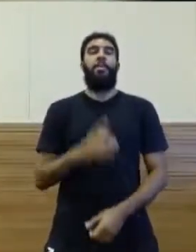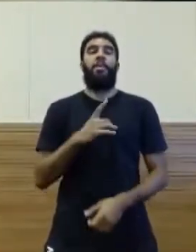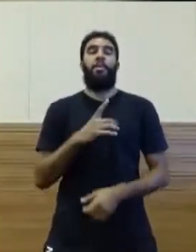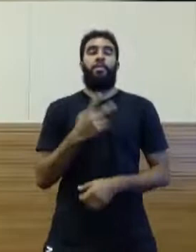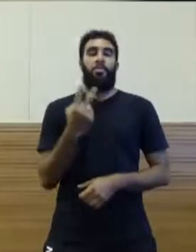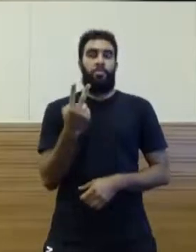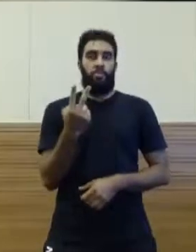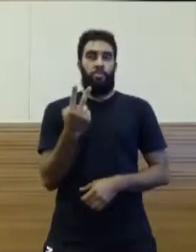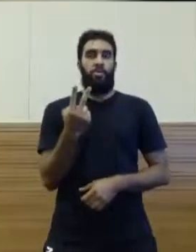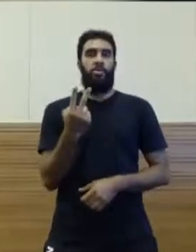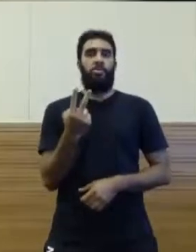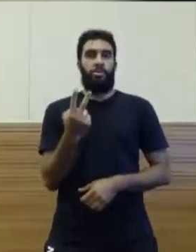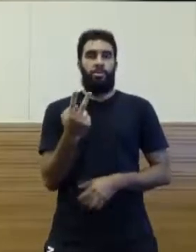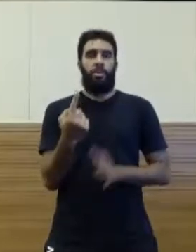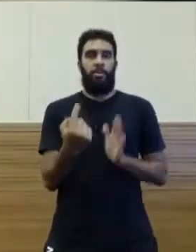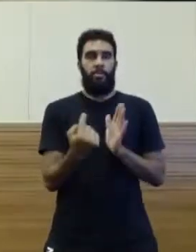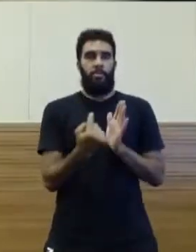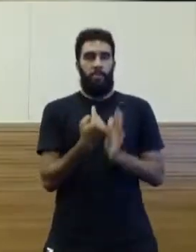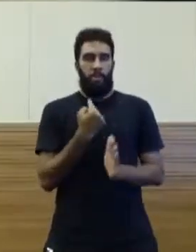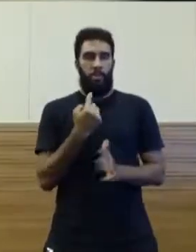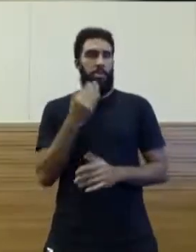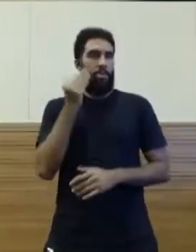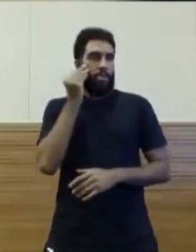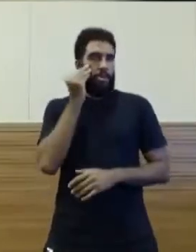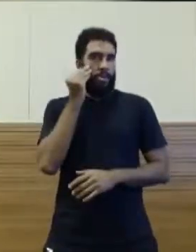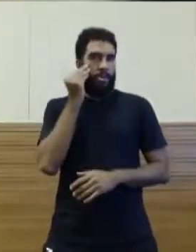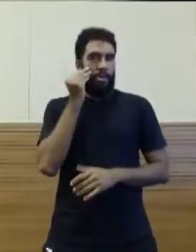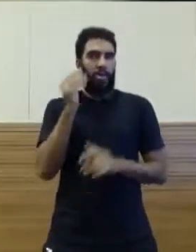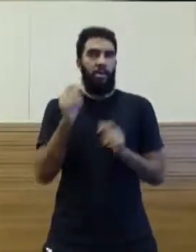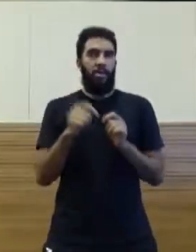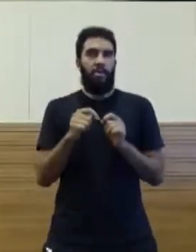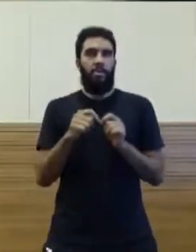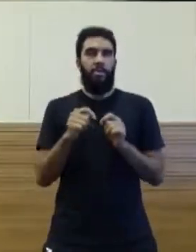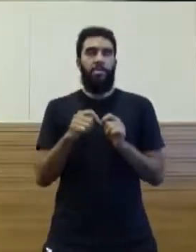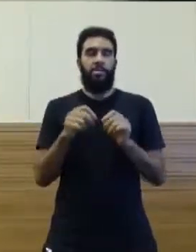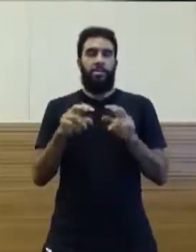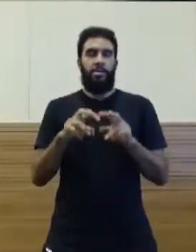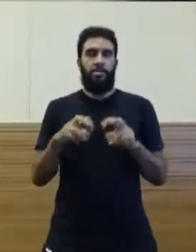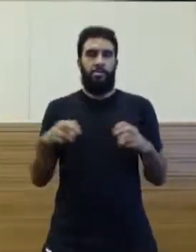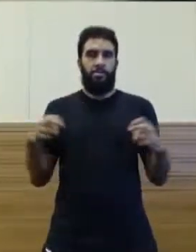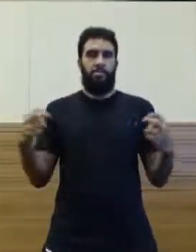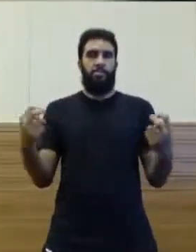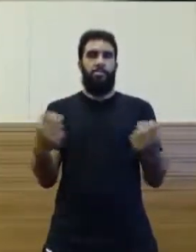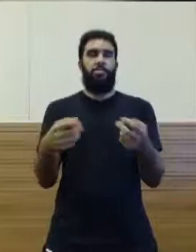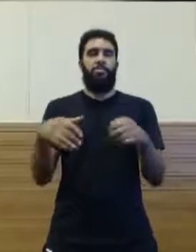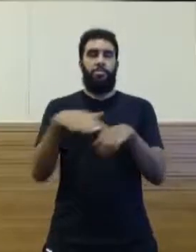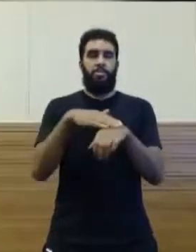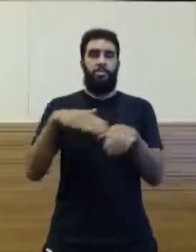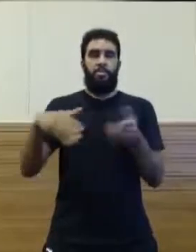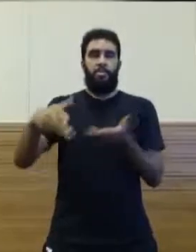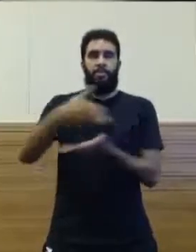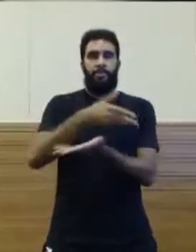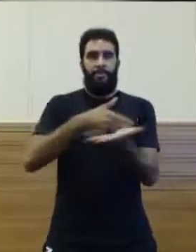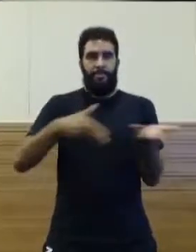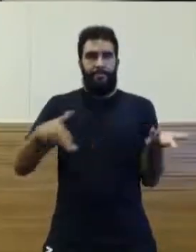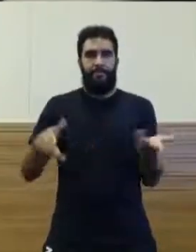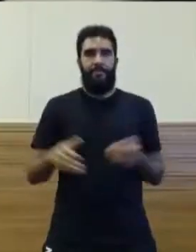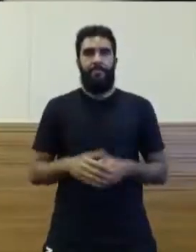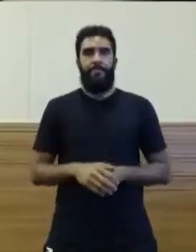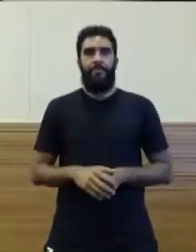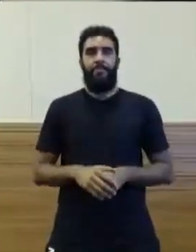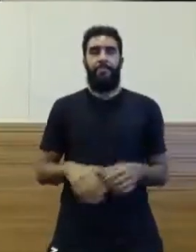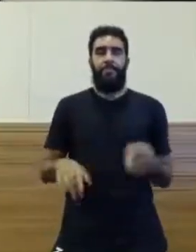Thank you very much. We had two questions. We can do a round